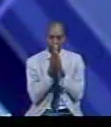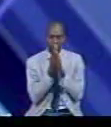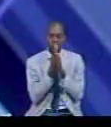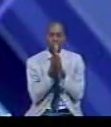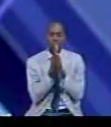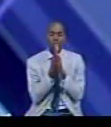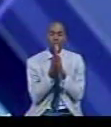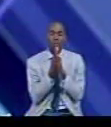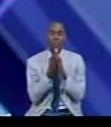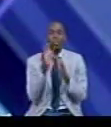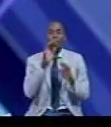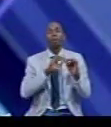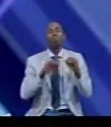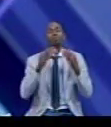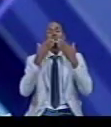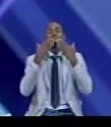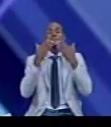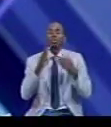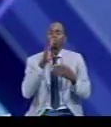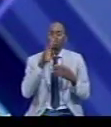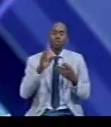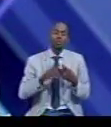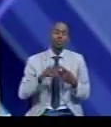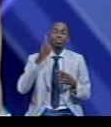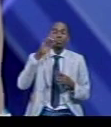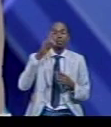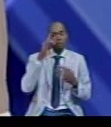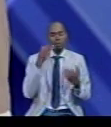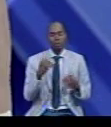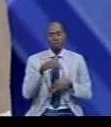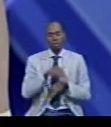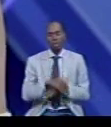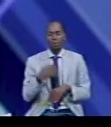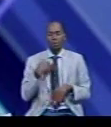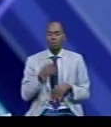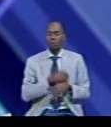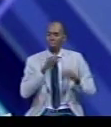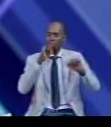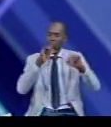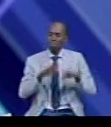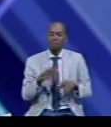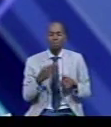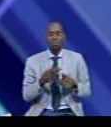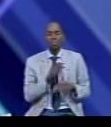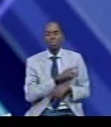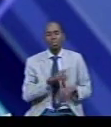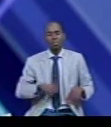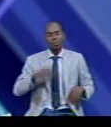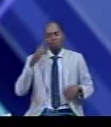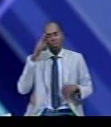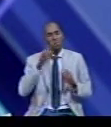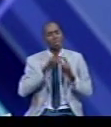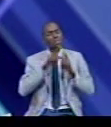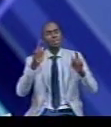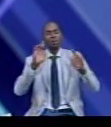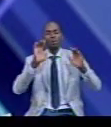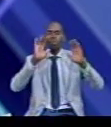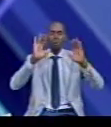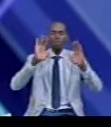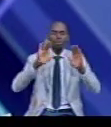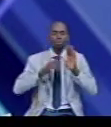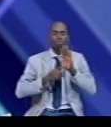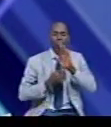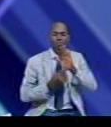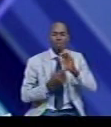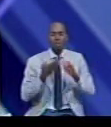Oh, thanks be to God for tonight. We bless the name of the Lord for the great and the wonderful revelation of